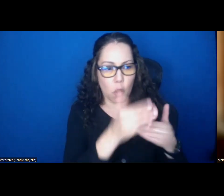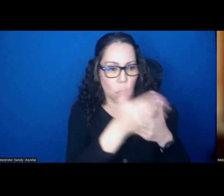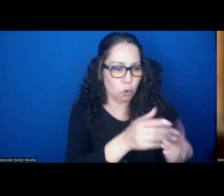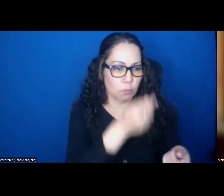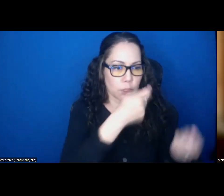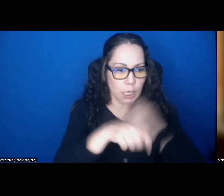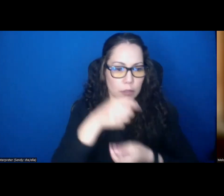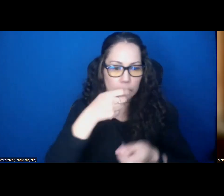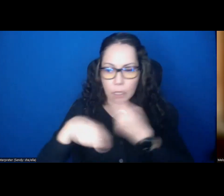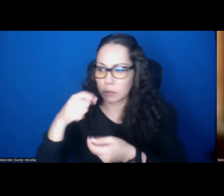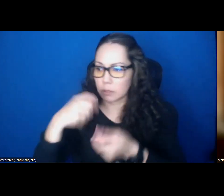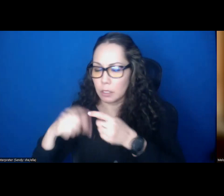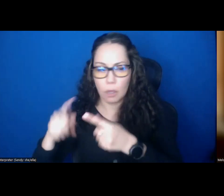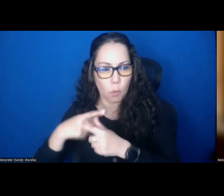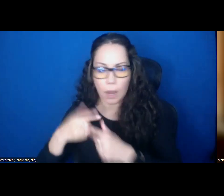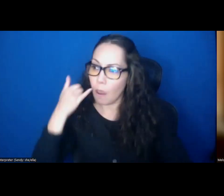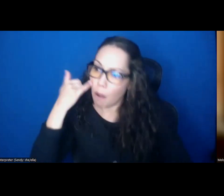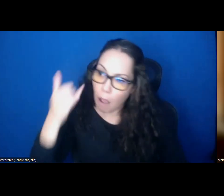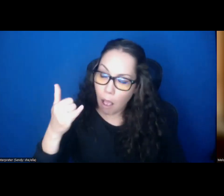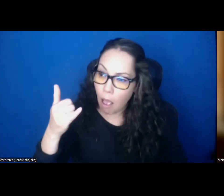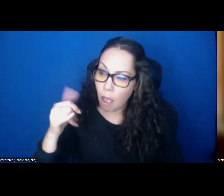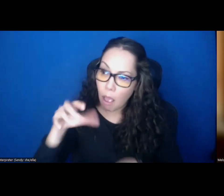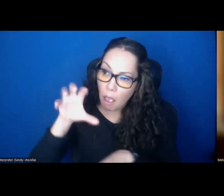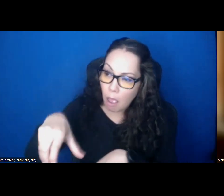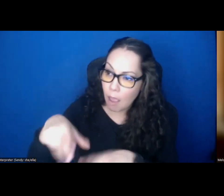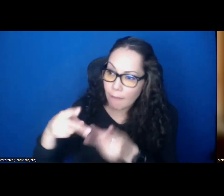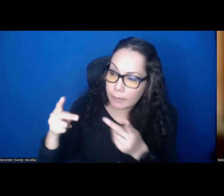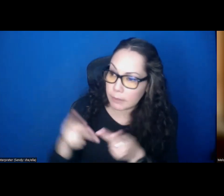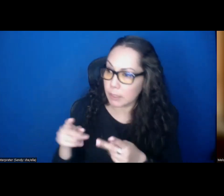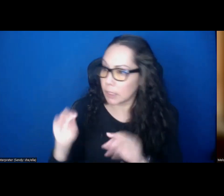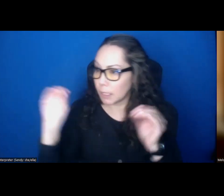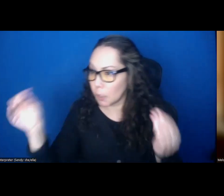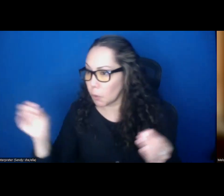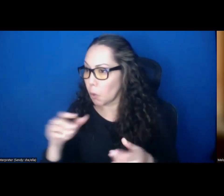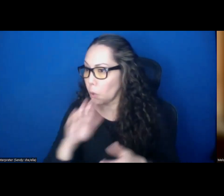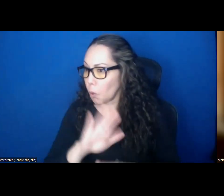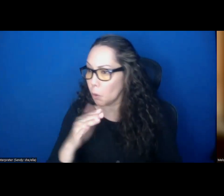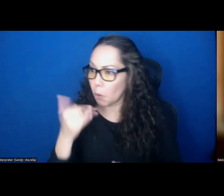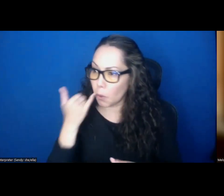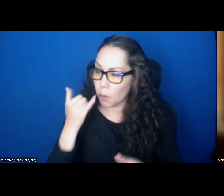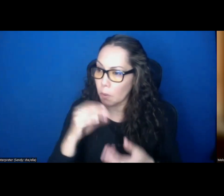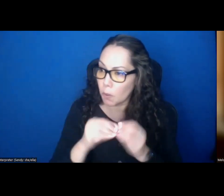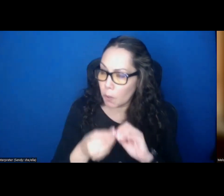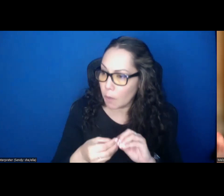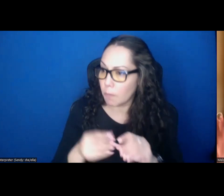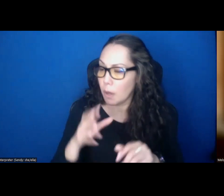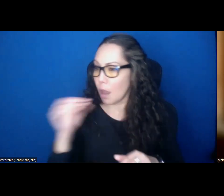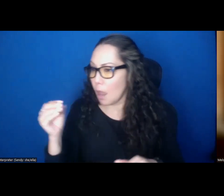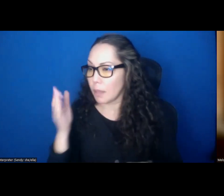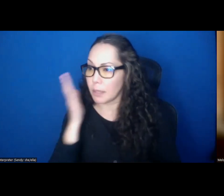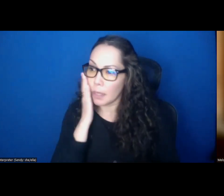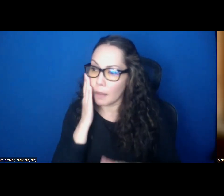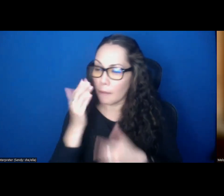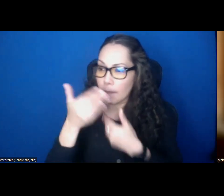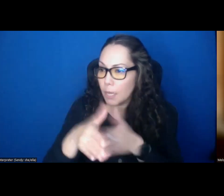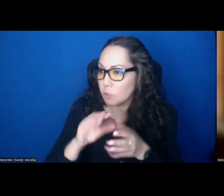when I would call, no one seemed to know which room she was in or what the phone number was. She also had lost my phone number. was written down